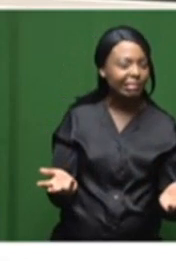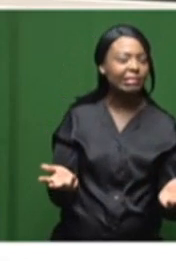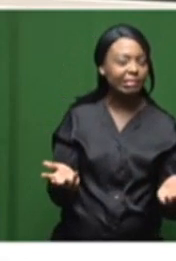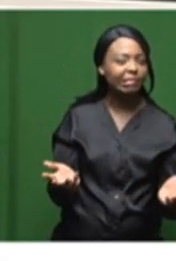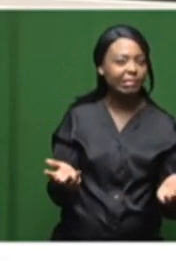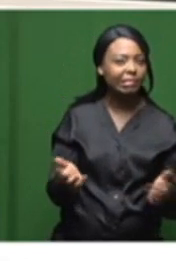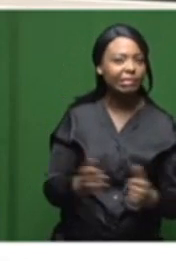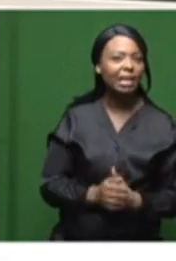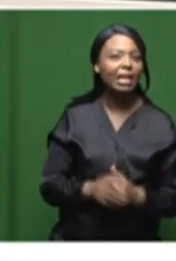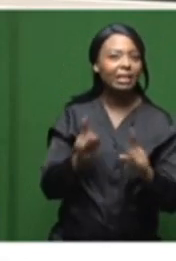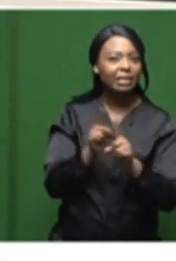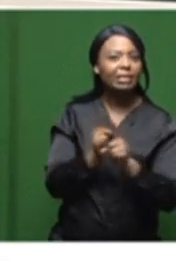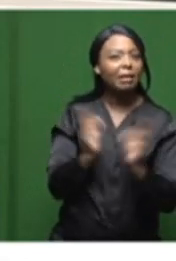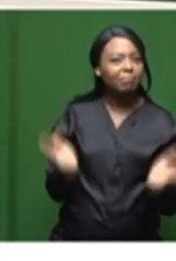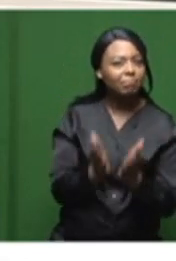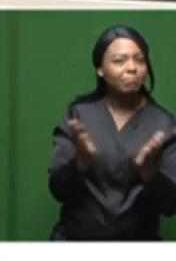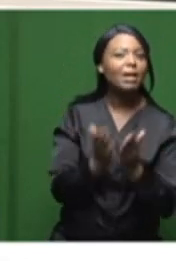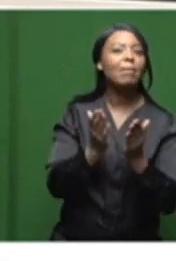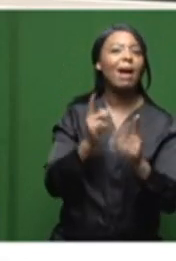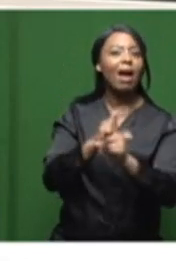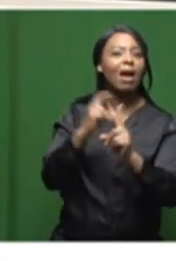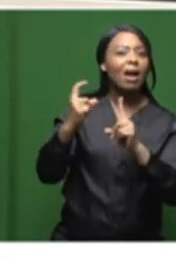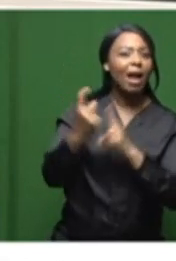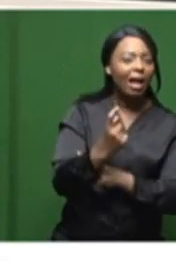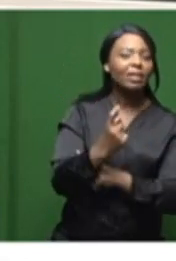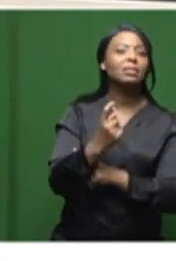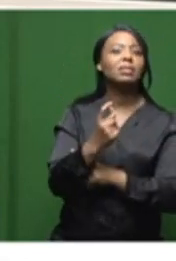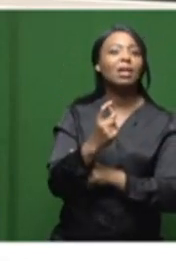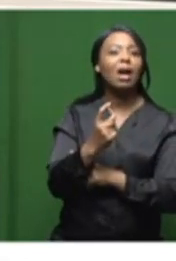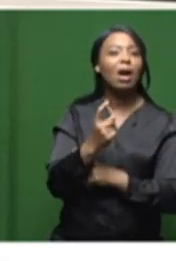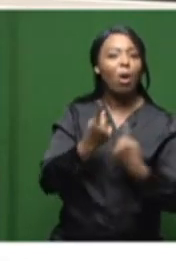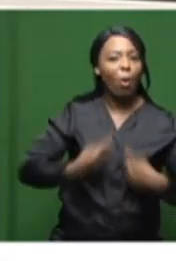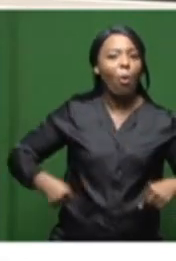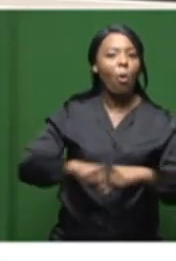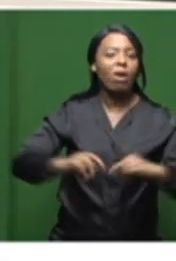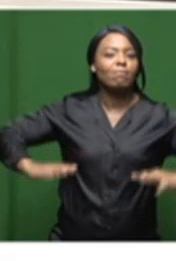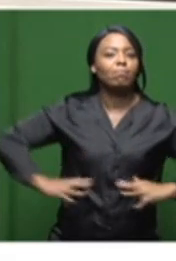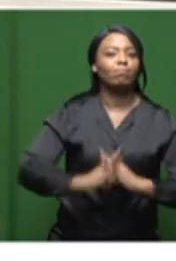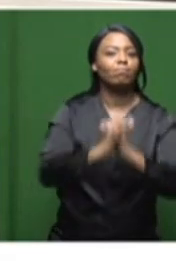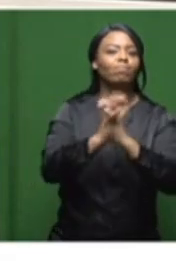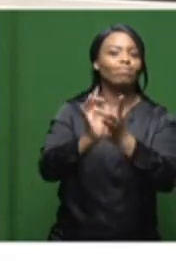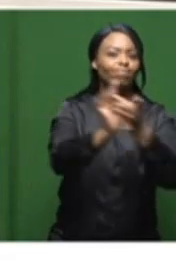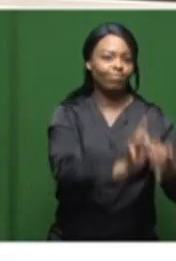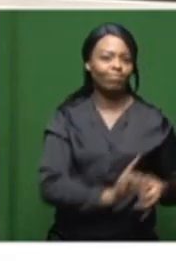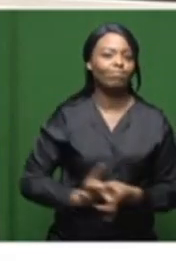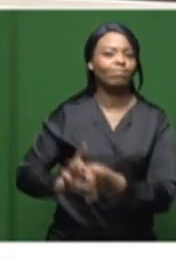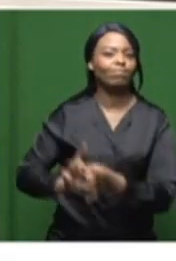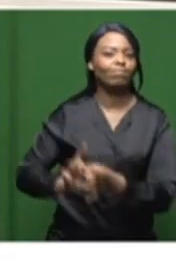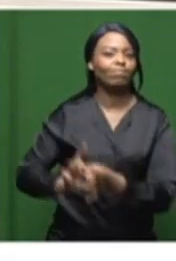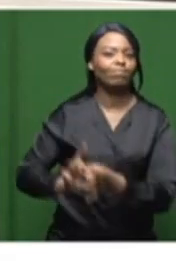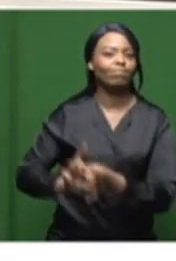cultivate a culture of coming together, and I think that's what it's about.